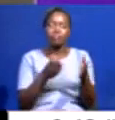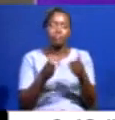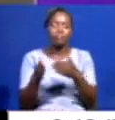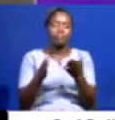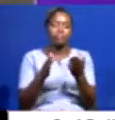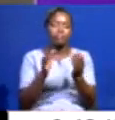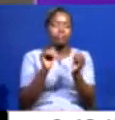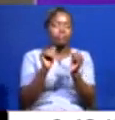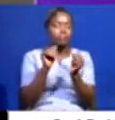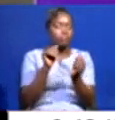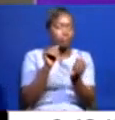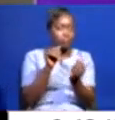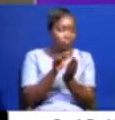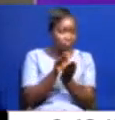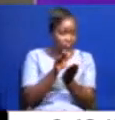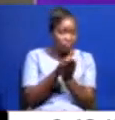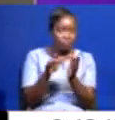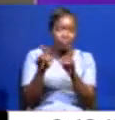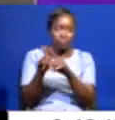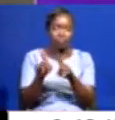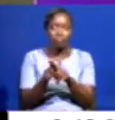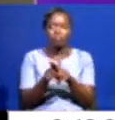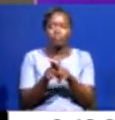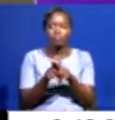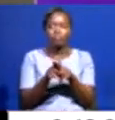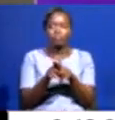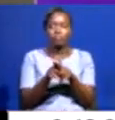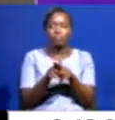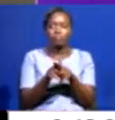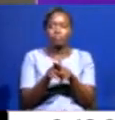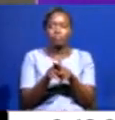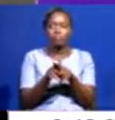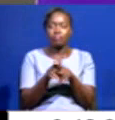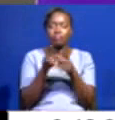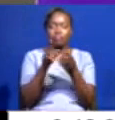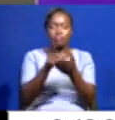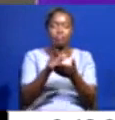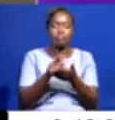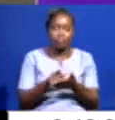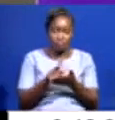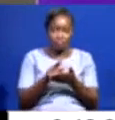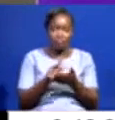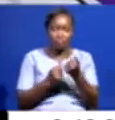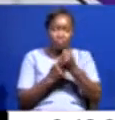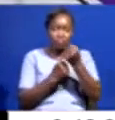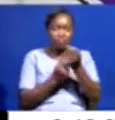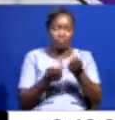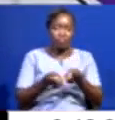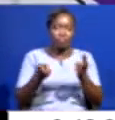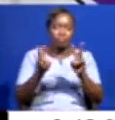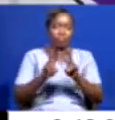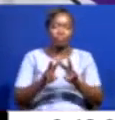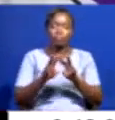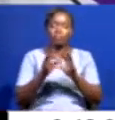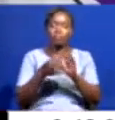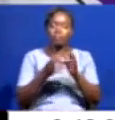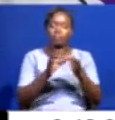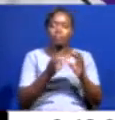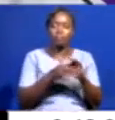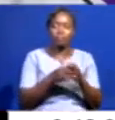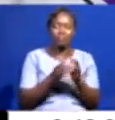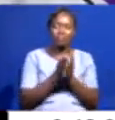for savings as well as avenues for procuring loans to be able to support the value chain. We noted that there's a big